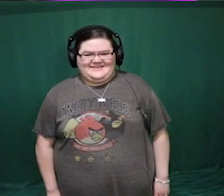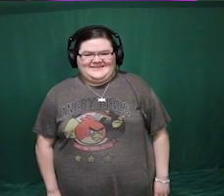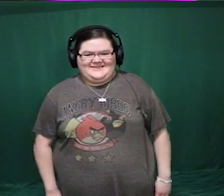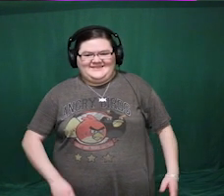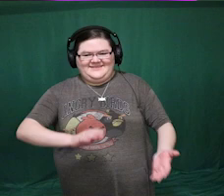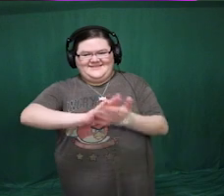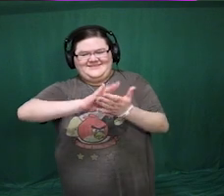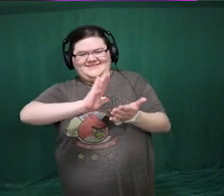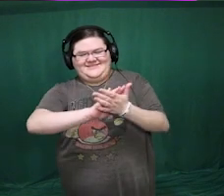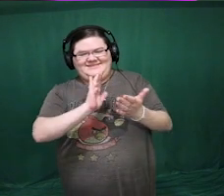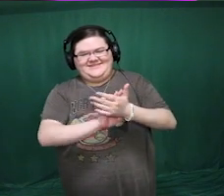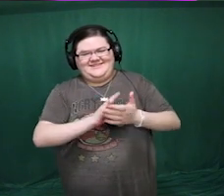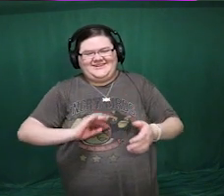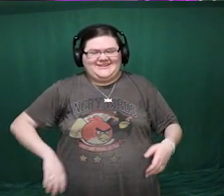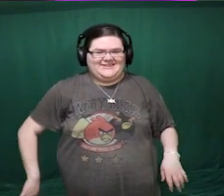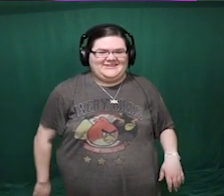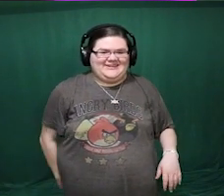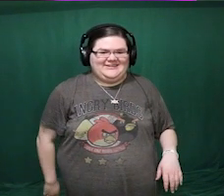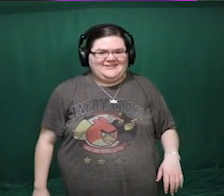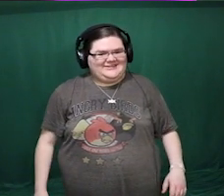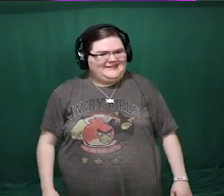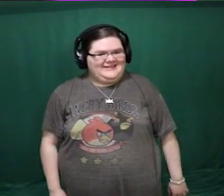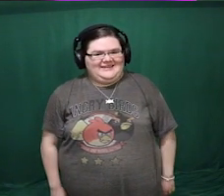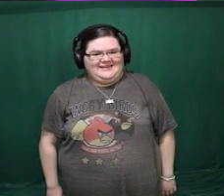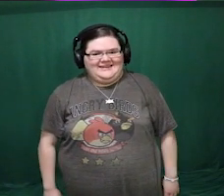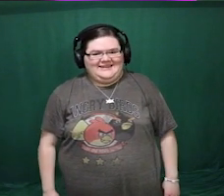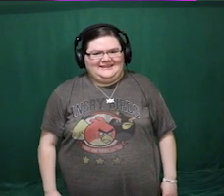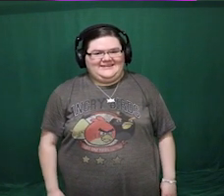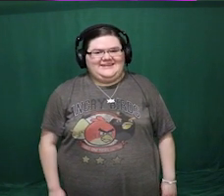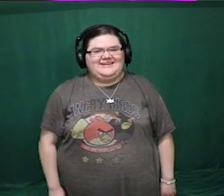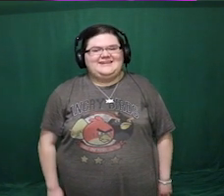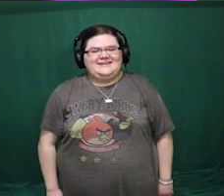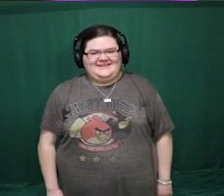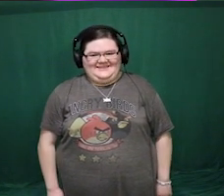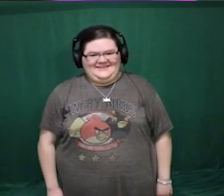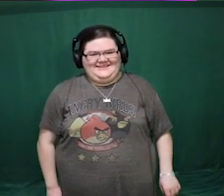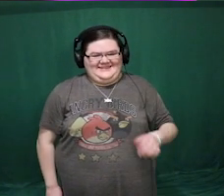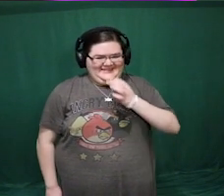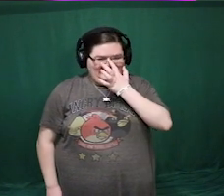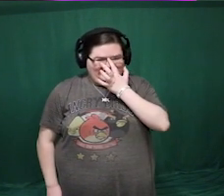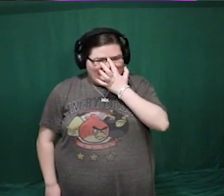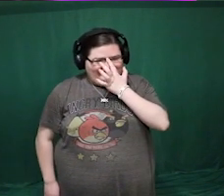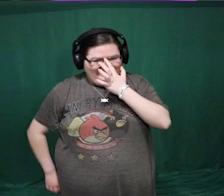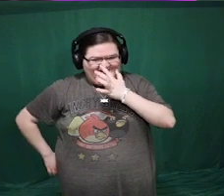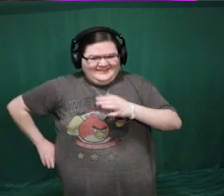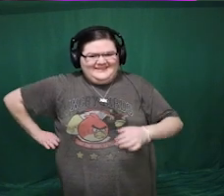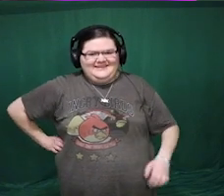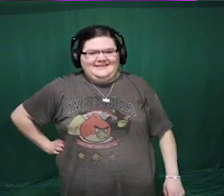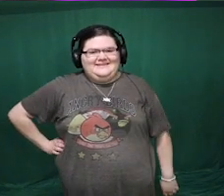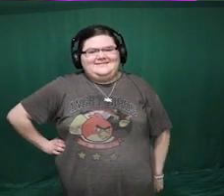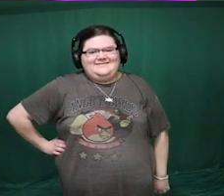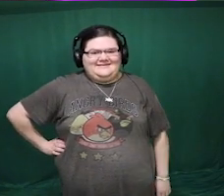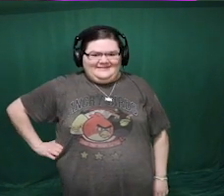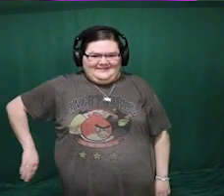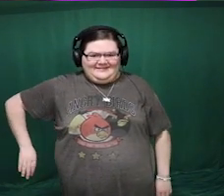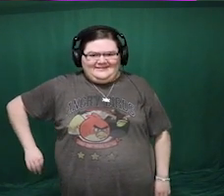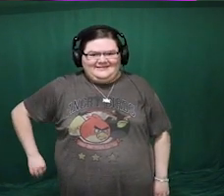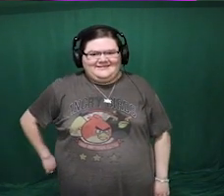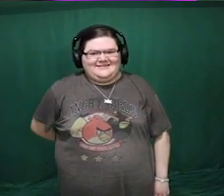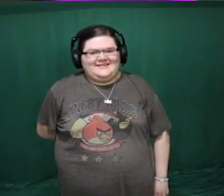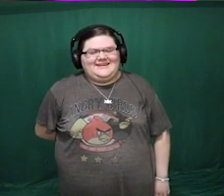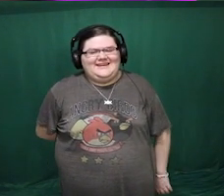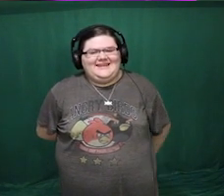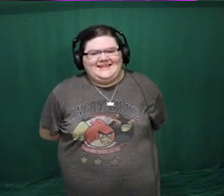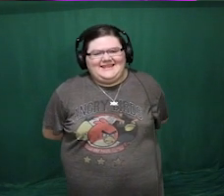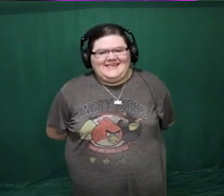I went! I got it! Nice, what? Nice. Ah, dickhead! Ah, Two-Face! How did you not see that? That's my only